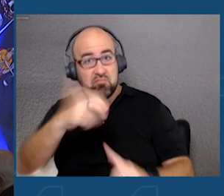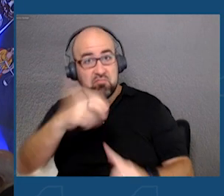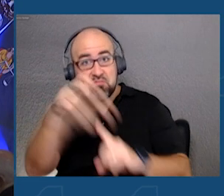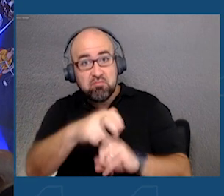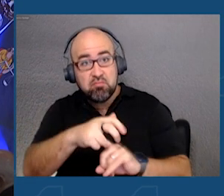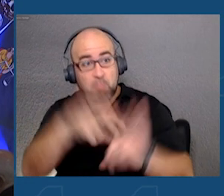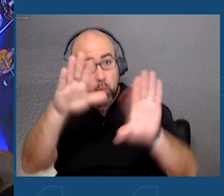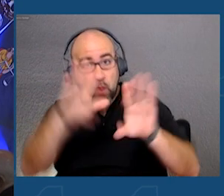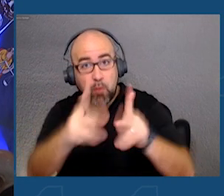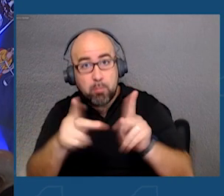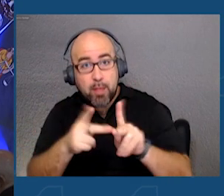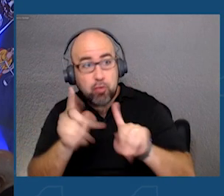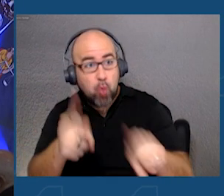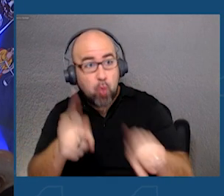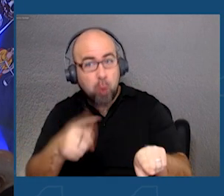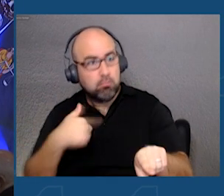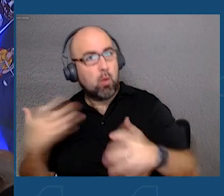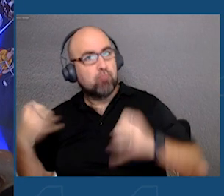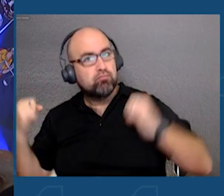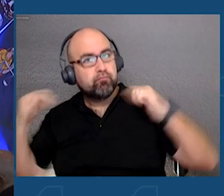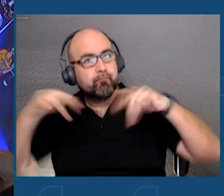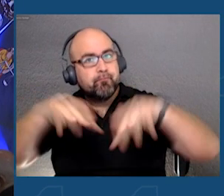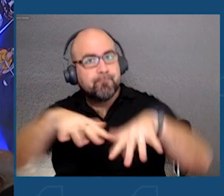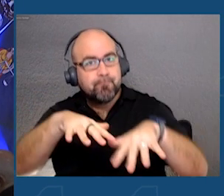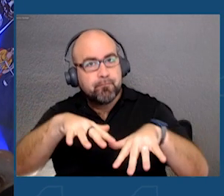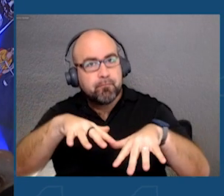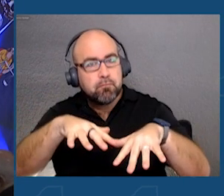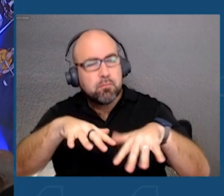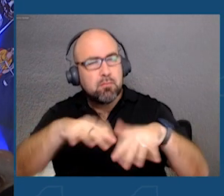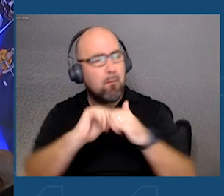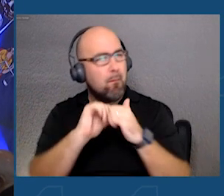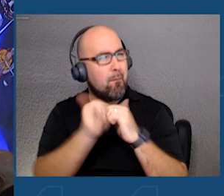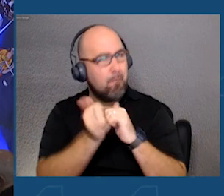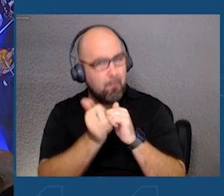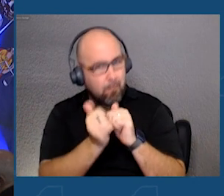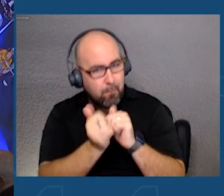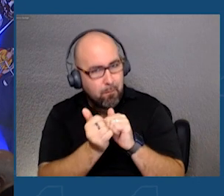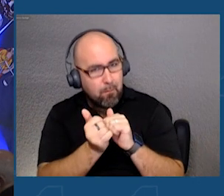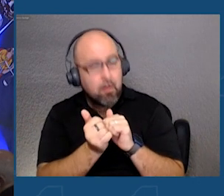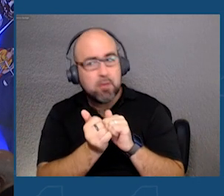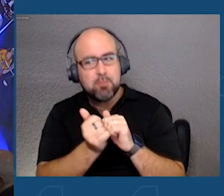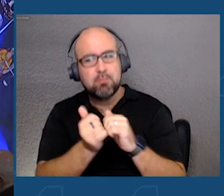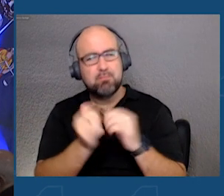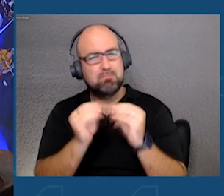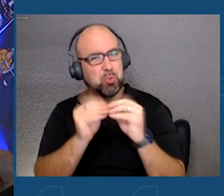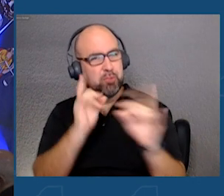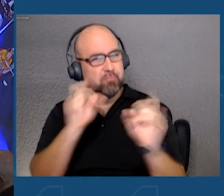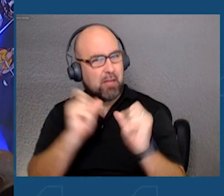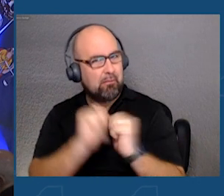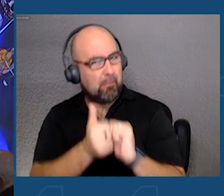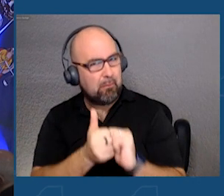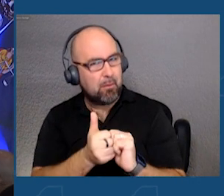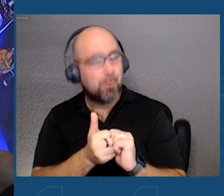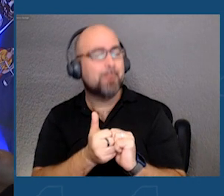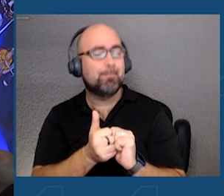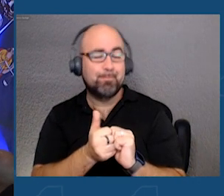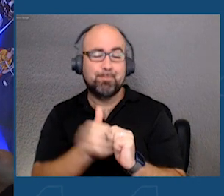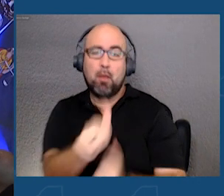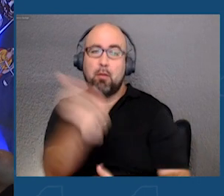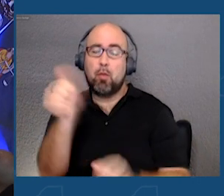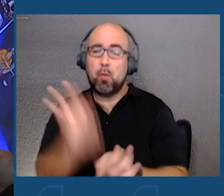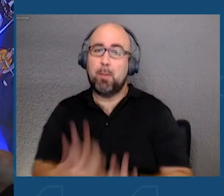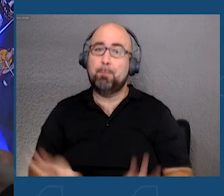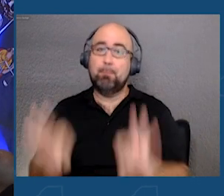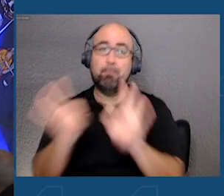In order to do that, in order to make them more vibrant, another critical element is making